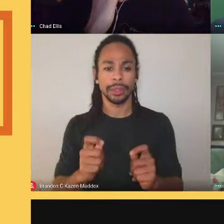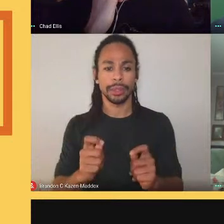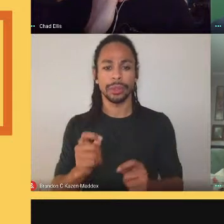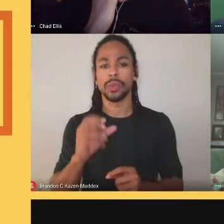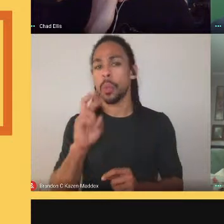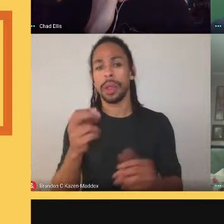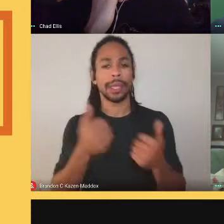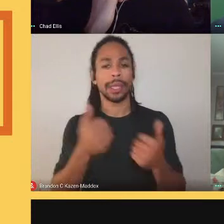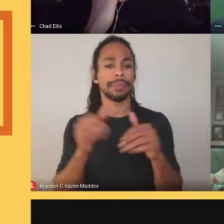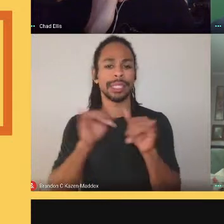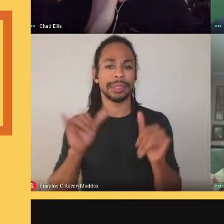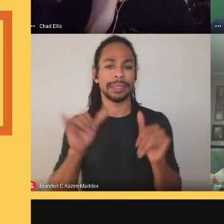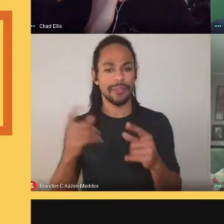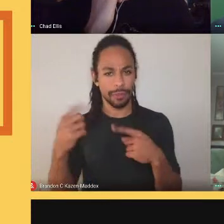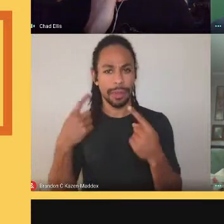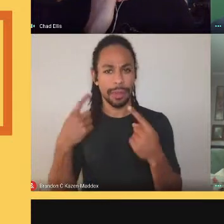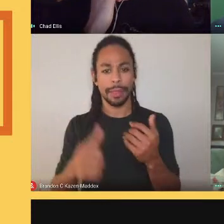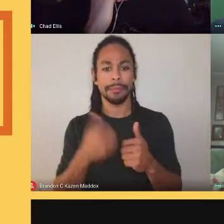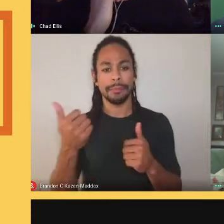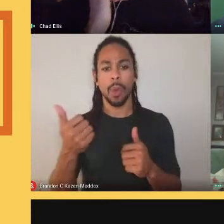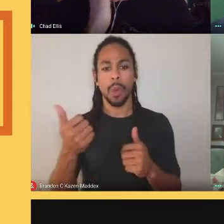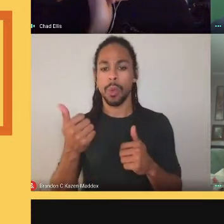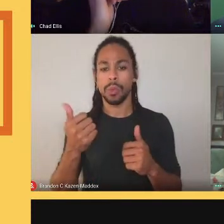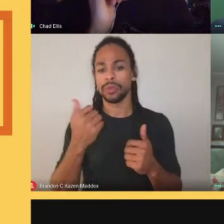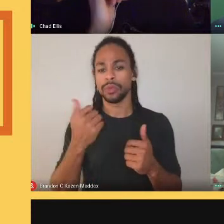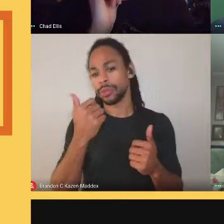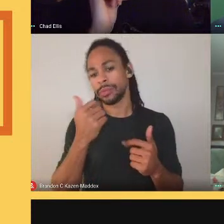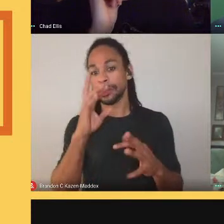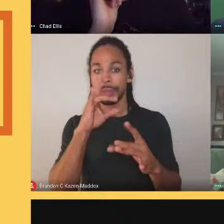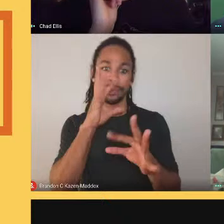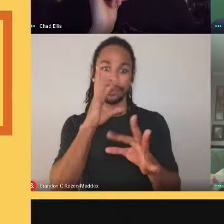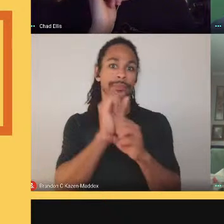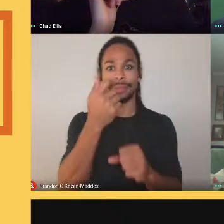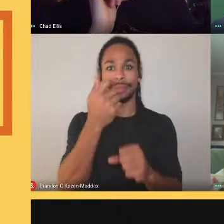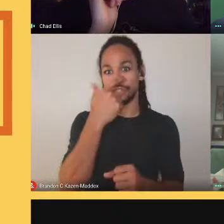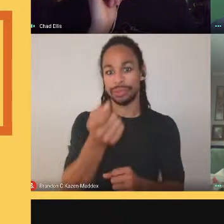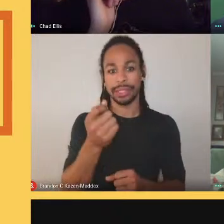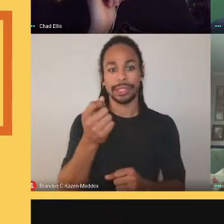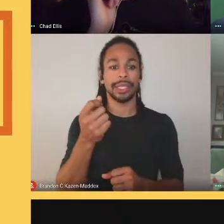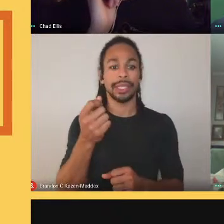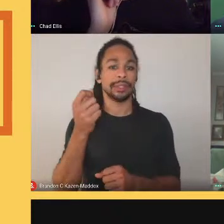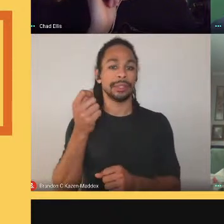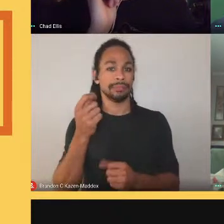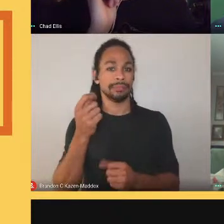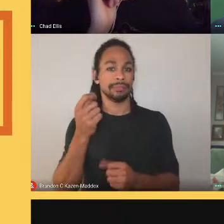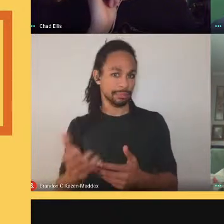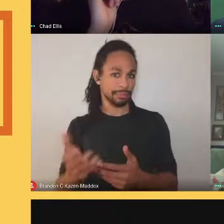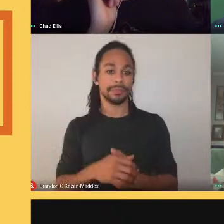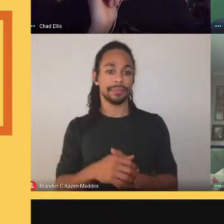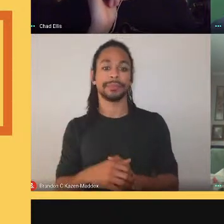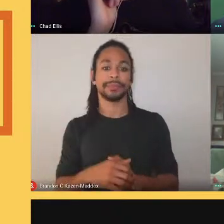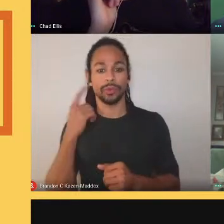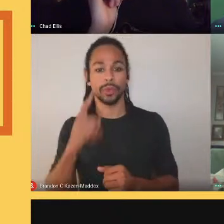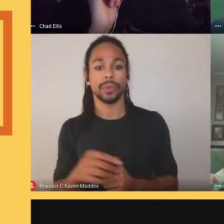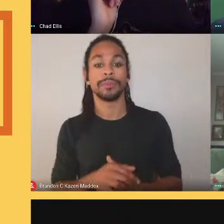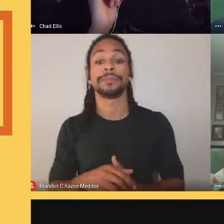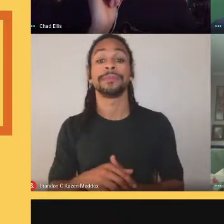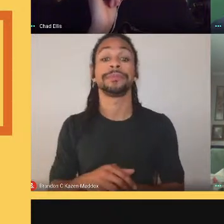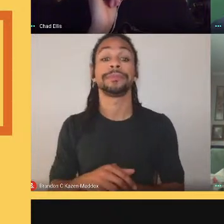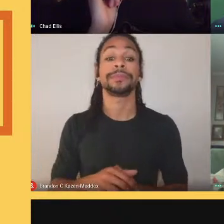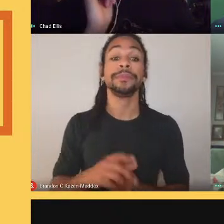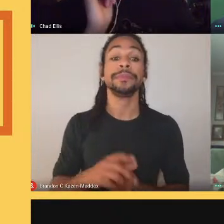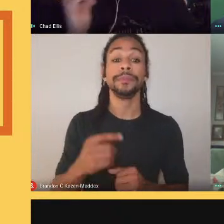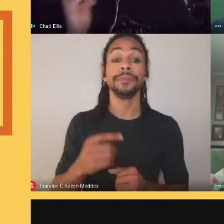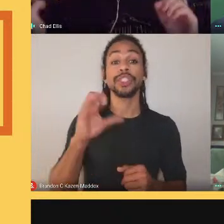I can talk about one system, which is the Burning Wheel system, which you find in Mouse Guard, which I've noticed some of